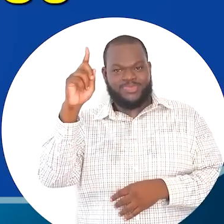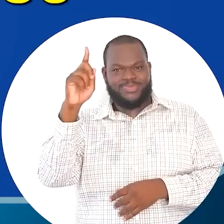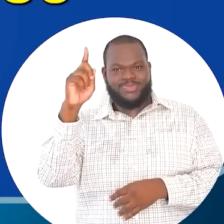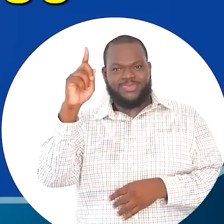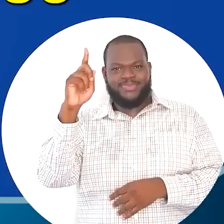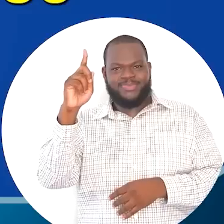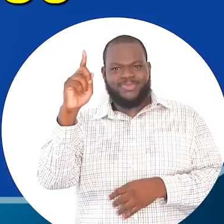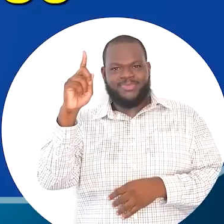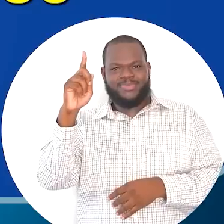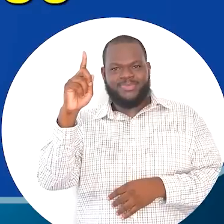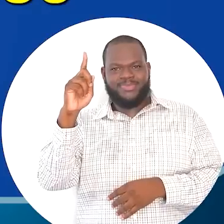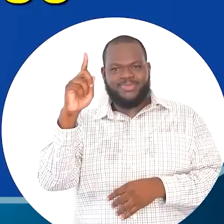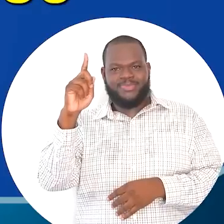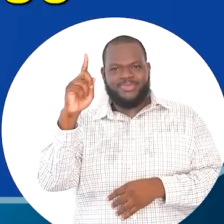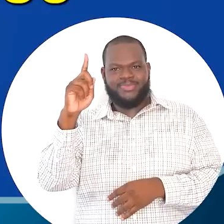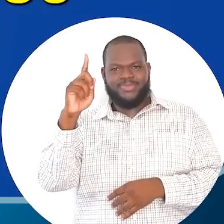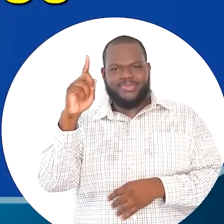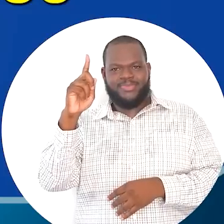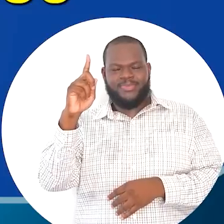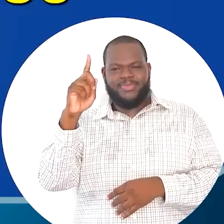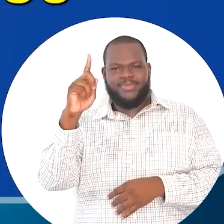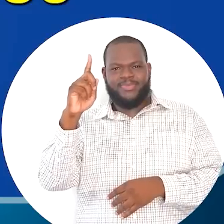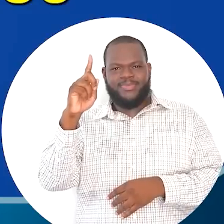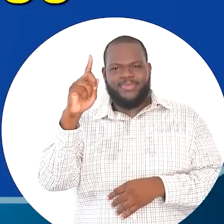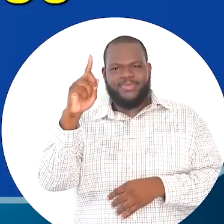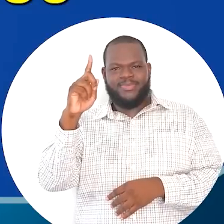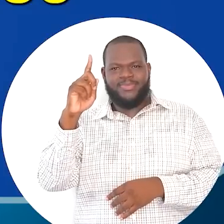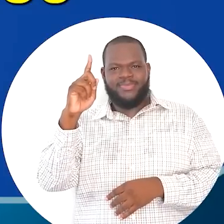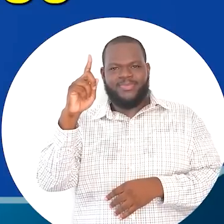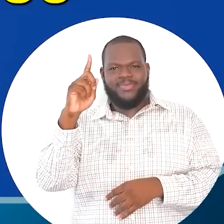contact GCOM or visit the GCOM website at